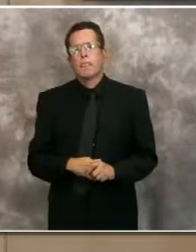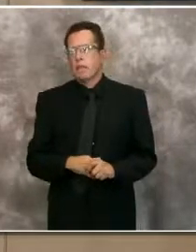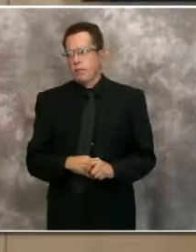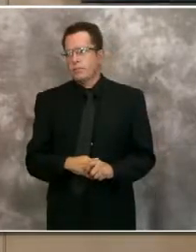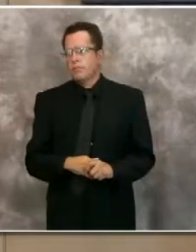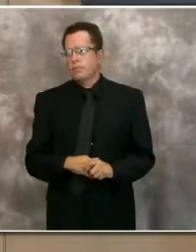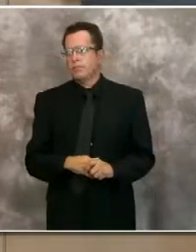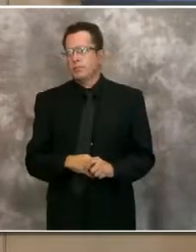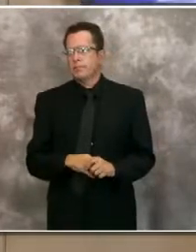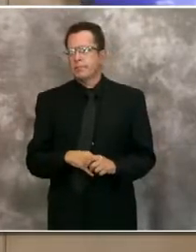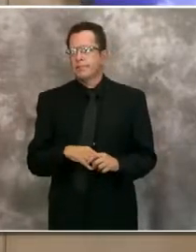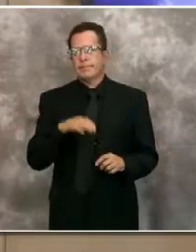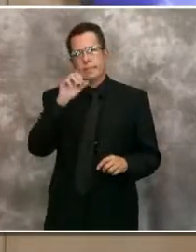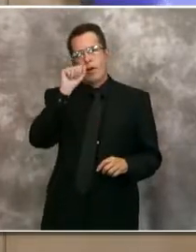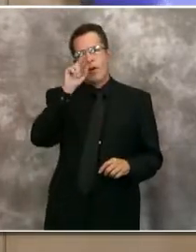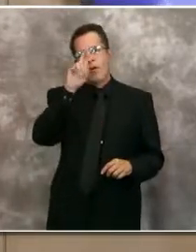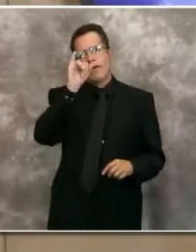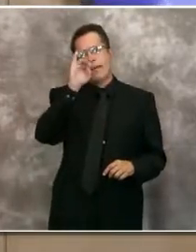Are you still there?